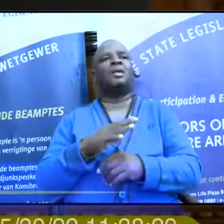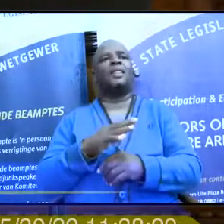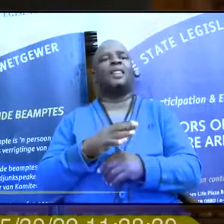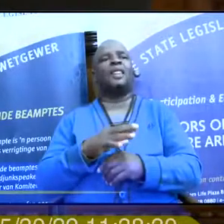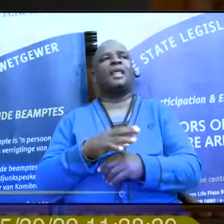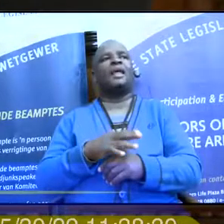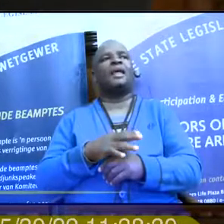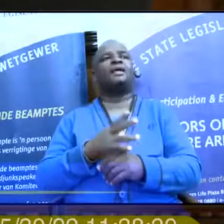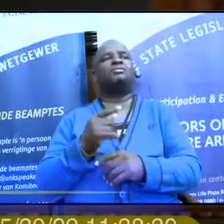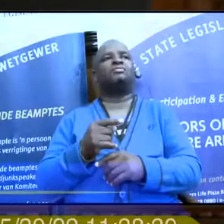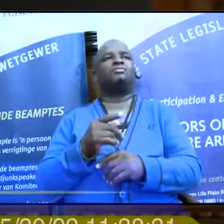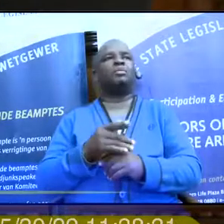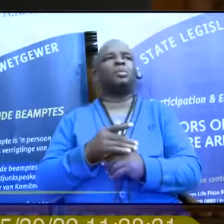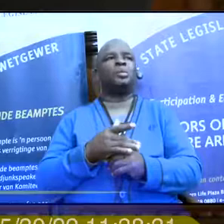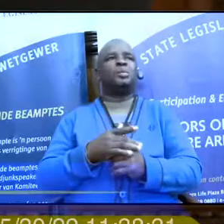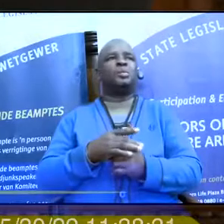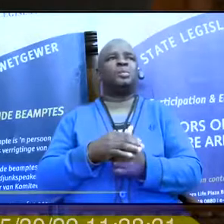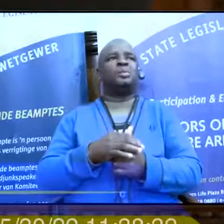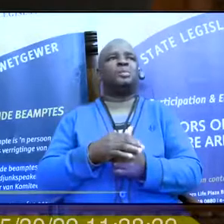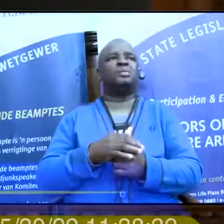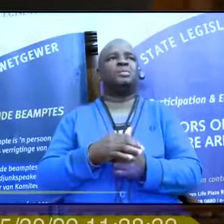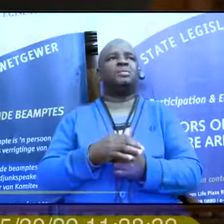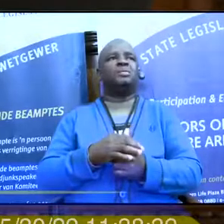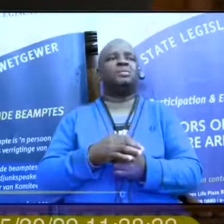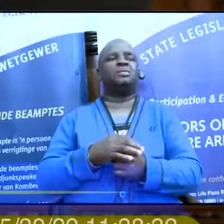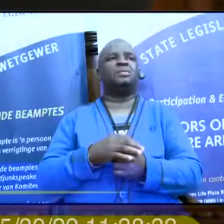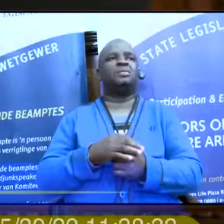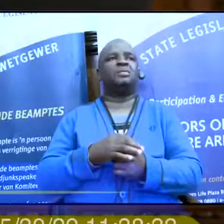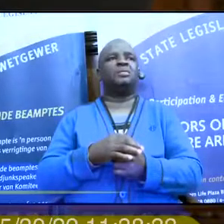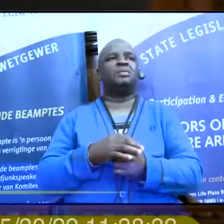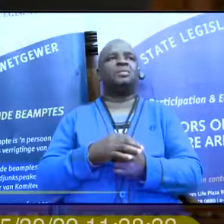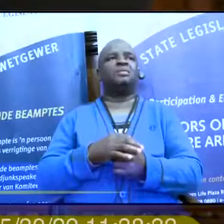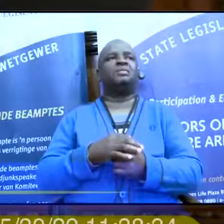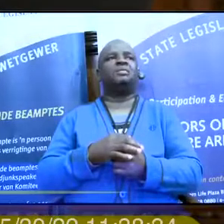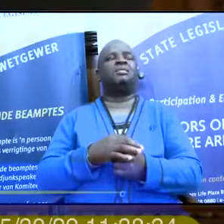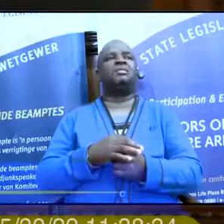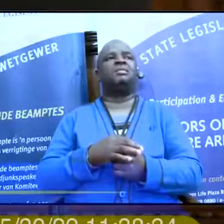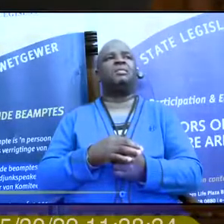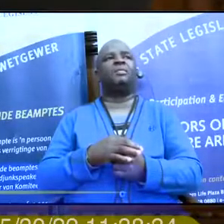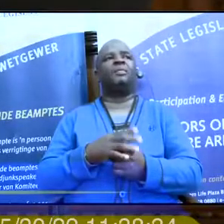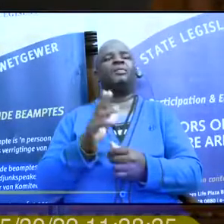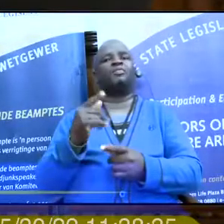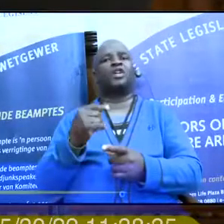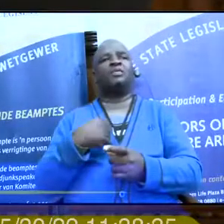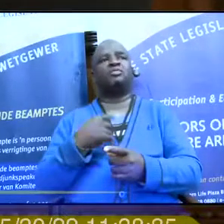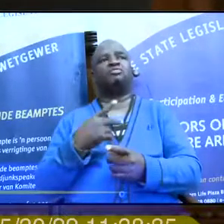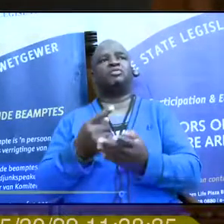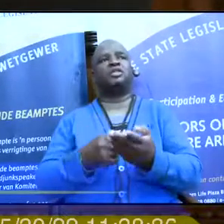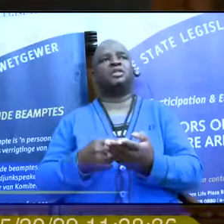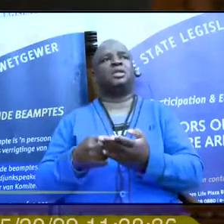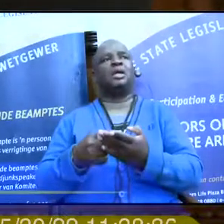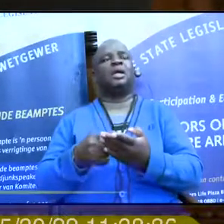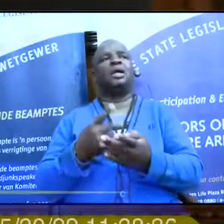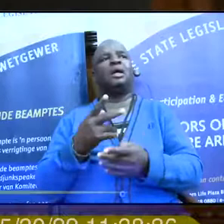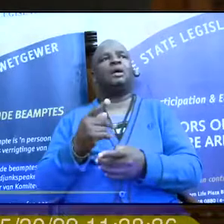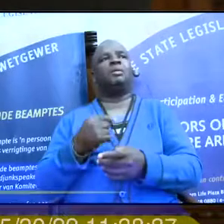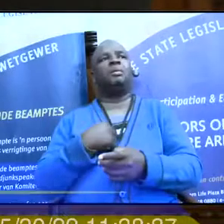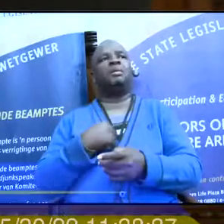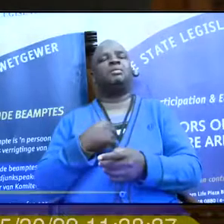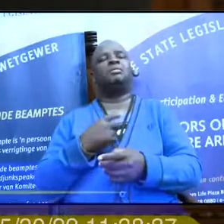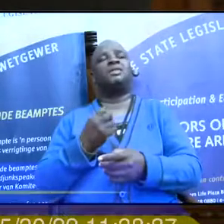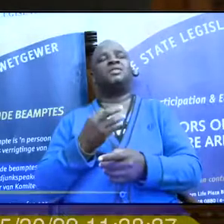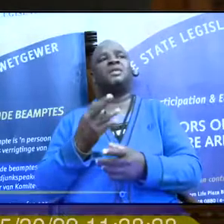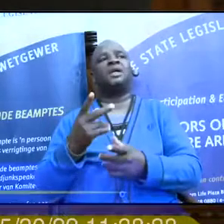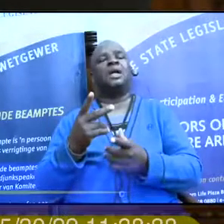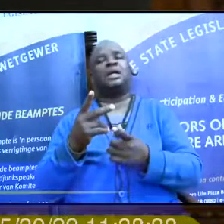to post as as as a foundation statement to our conversation today but as we deal with